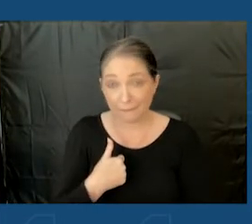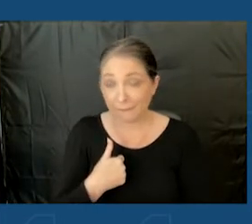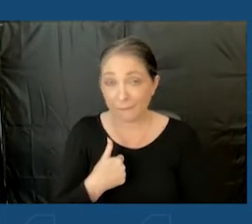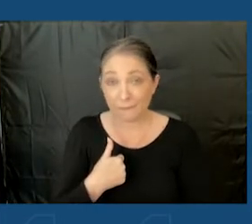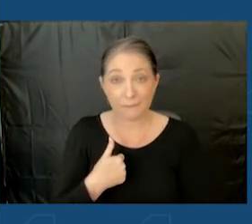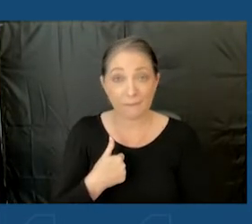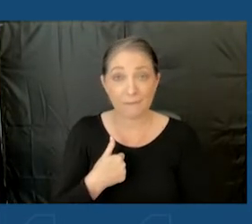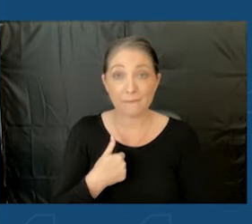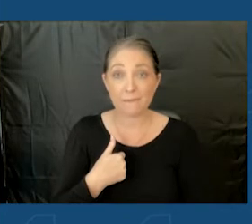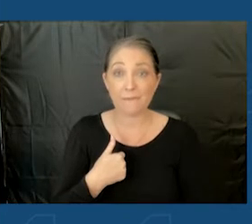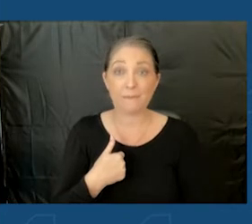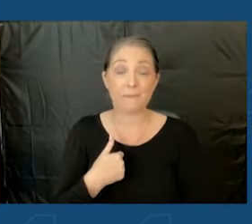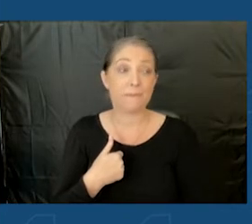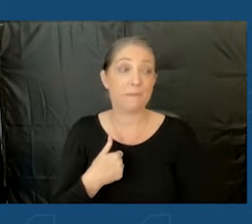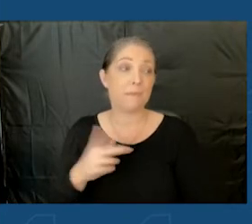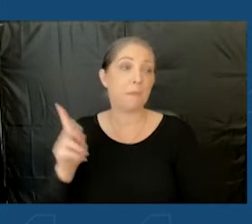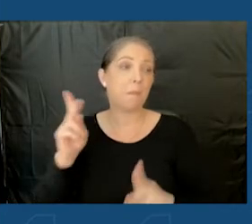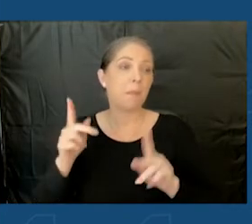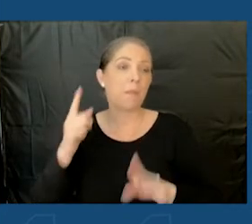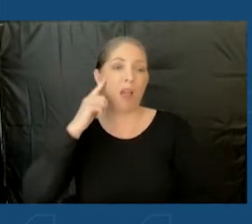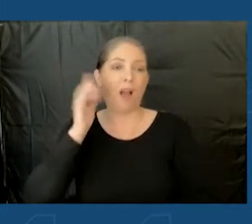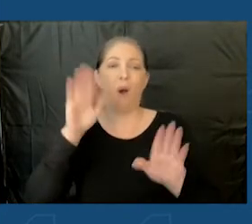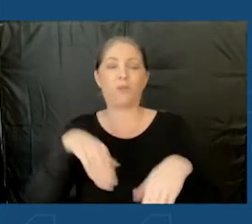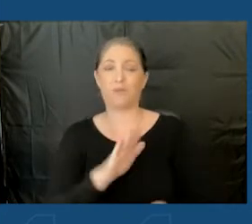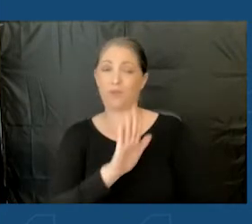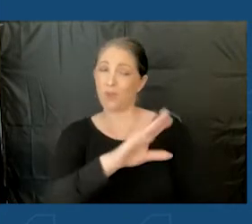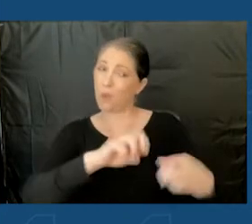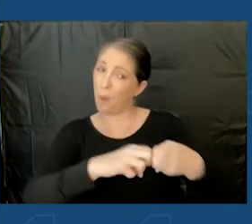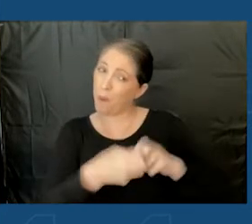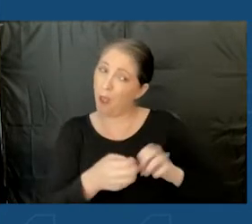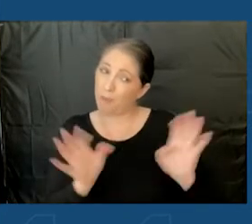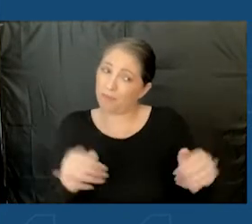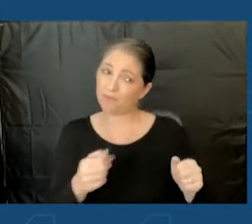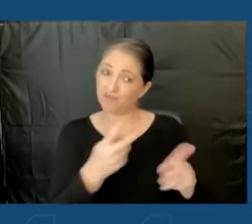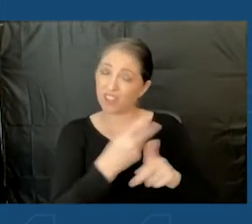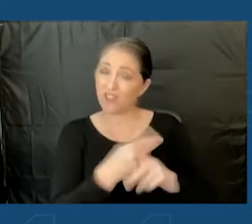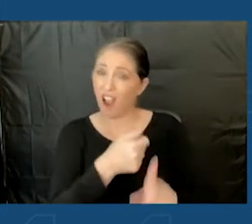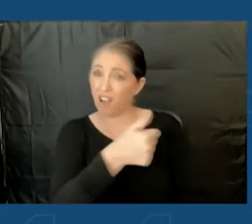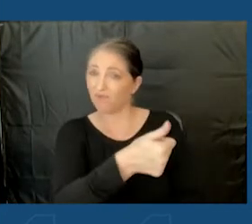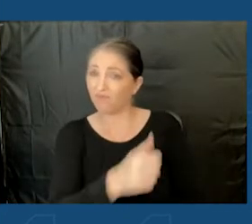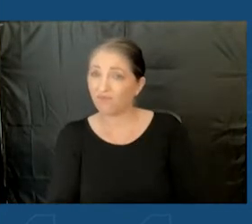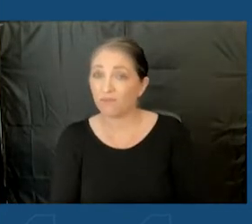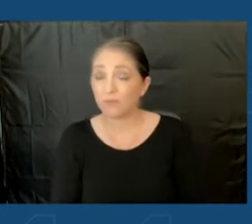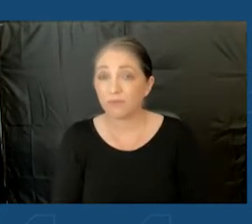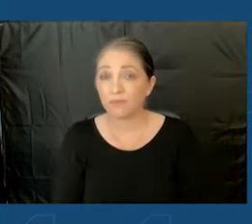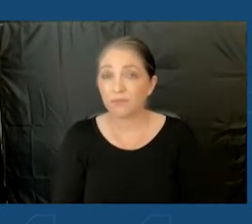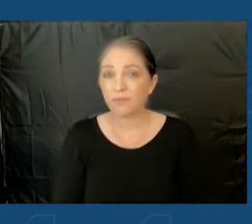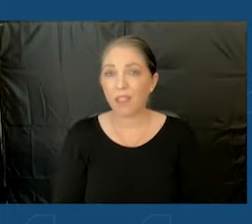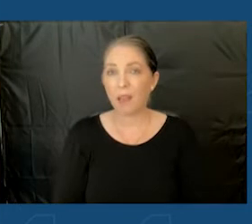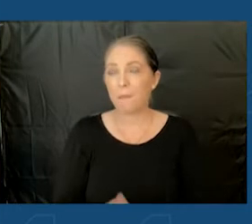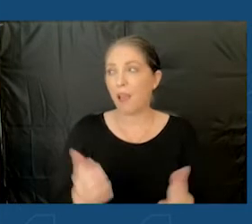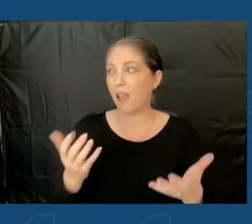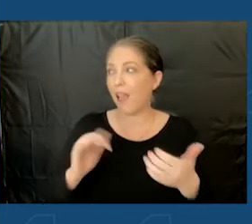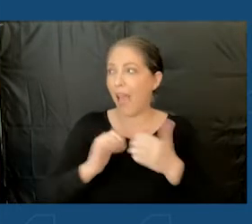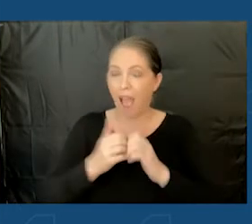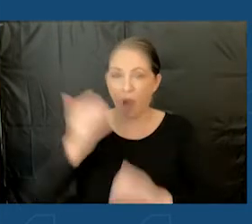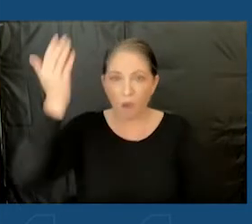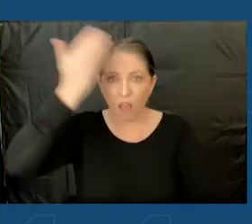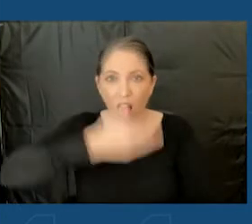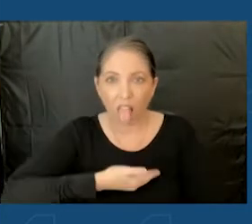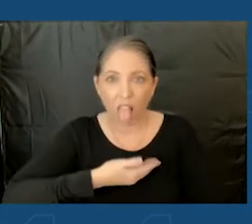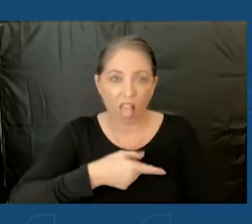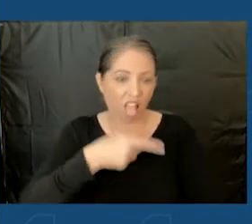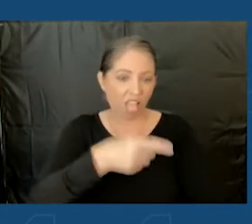presumption always was, as I said, this is your problem, you deal with it. But how can we overlook the fact that this has a profound impact on our